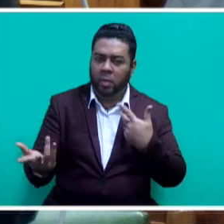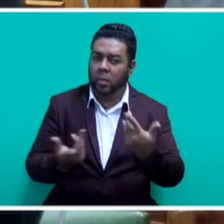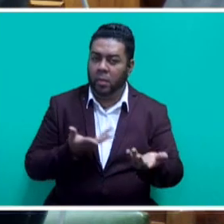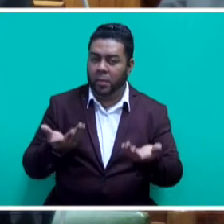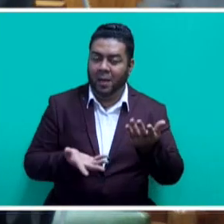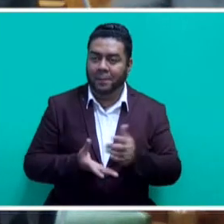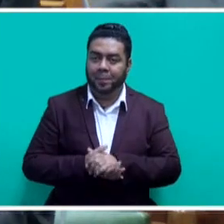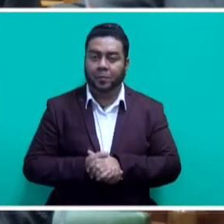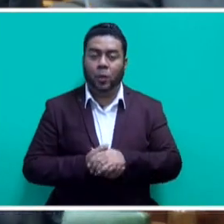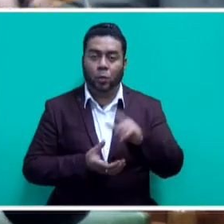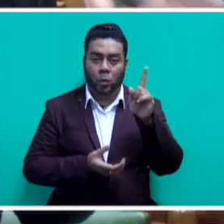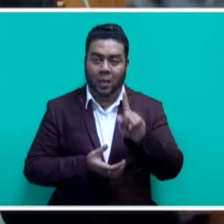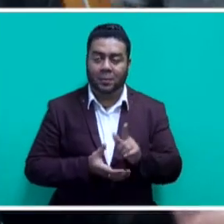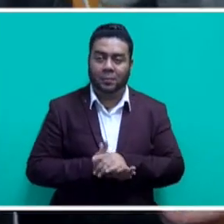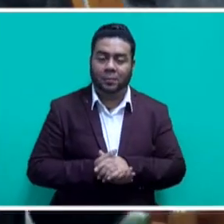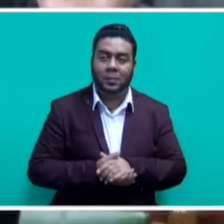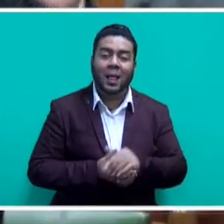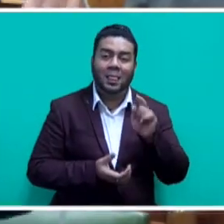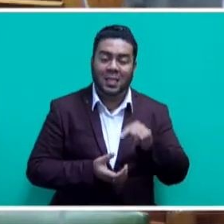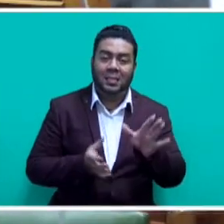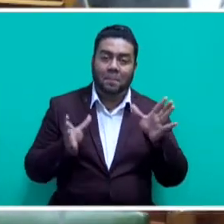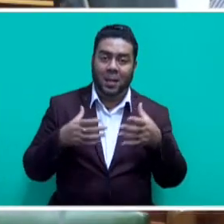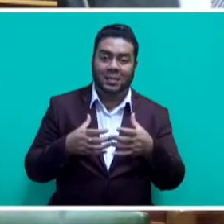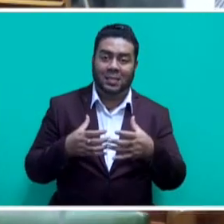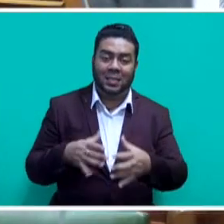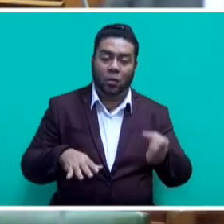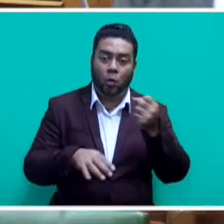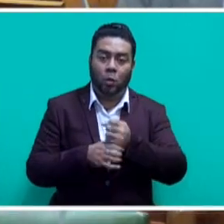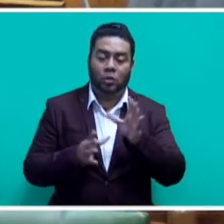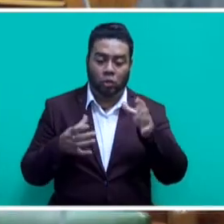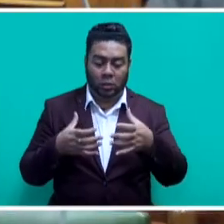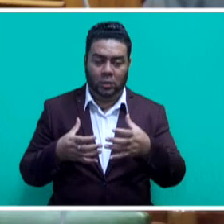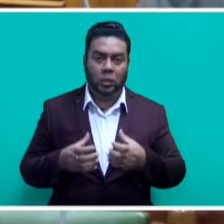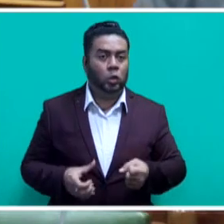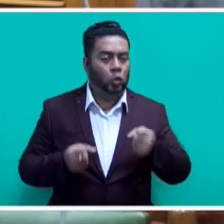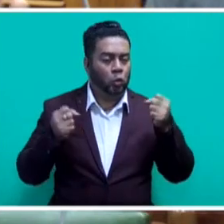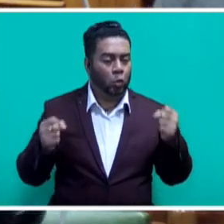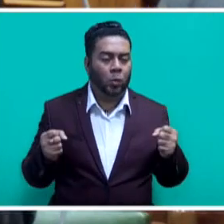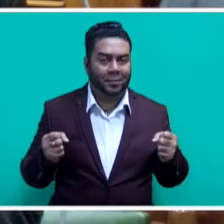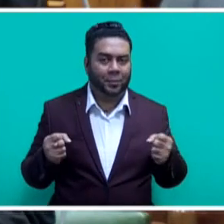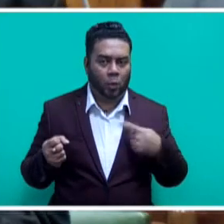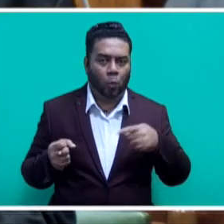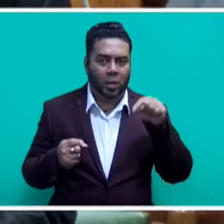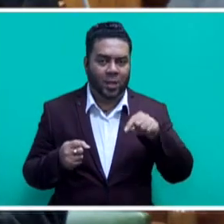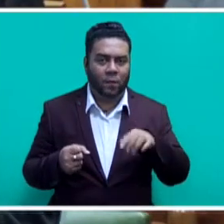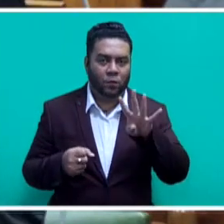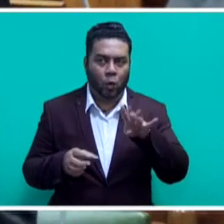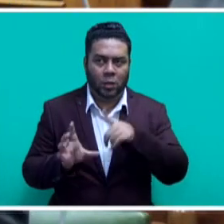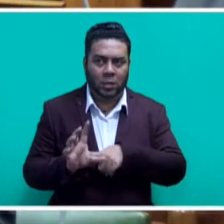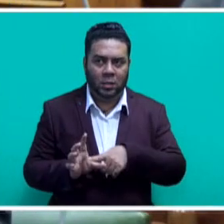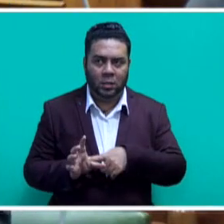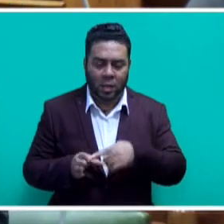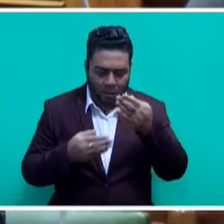So, today, this party, the coalition is intact, is solid. We are here for 4 years and